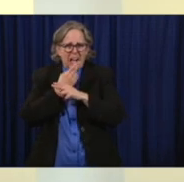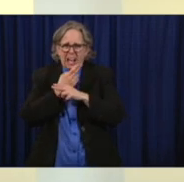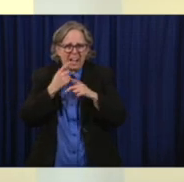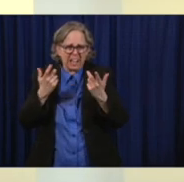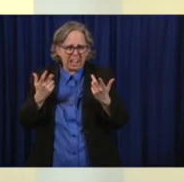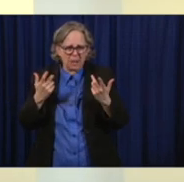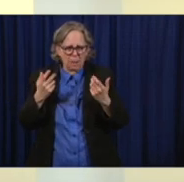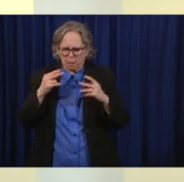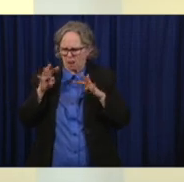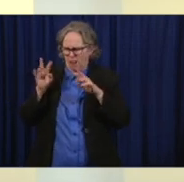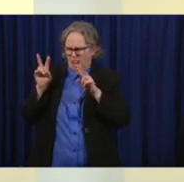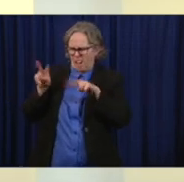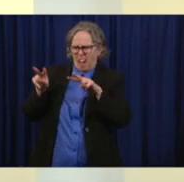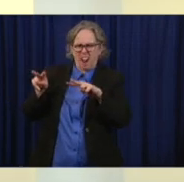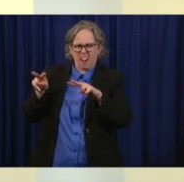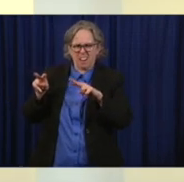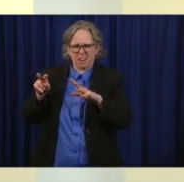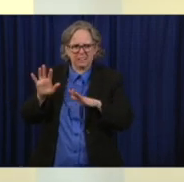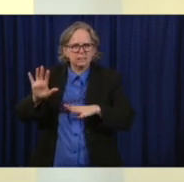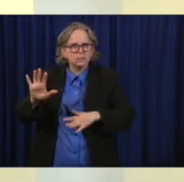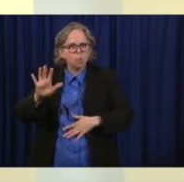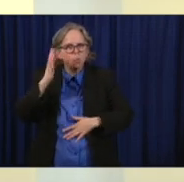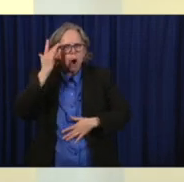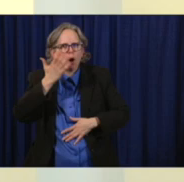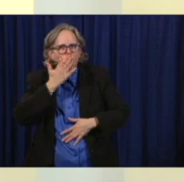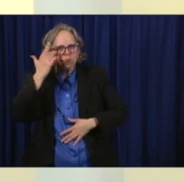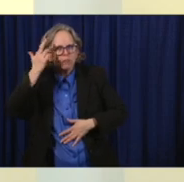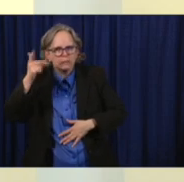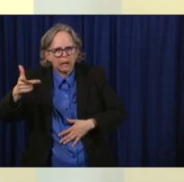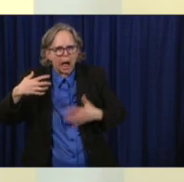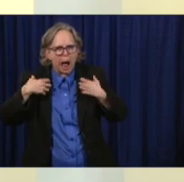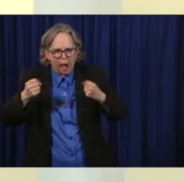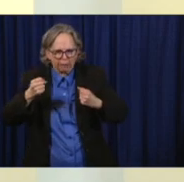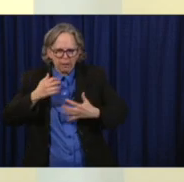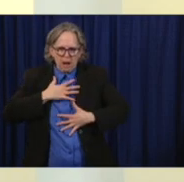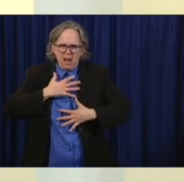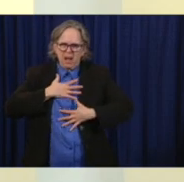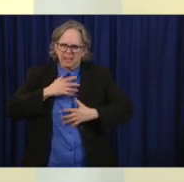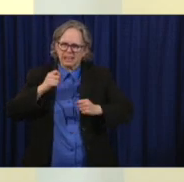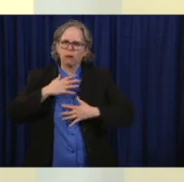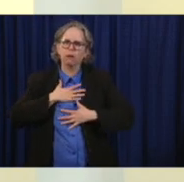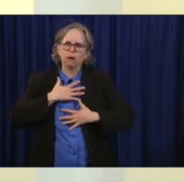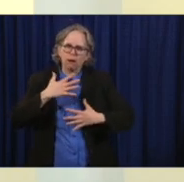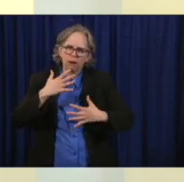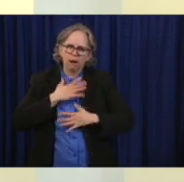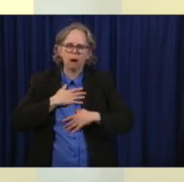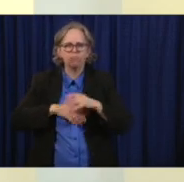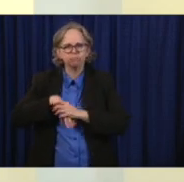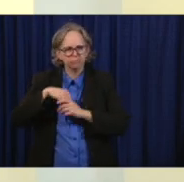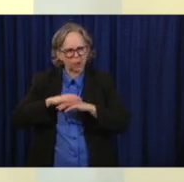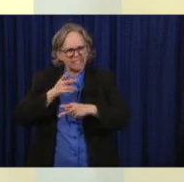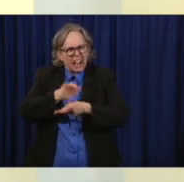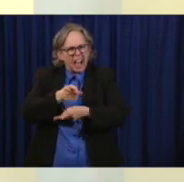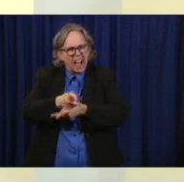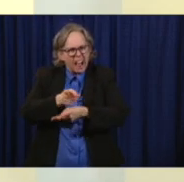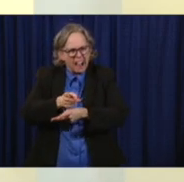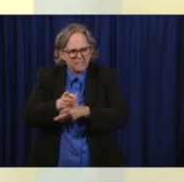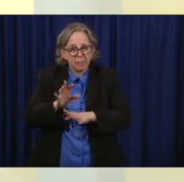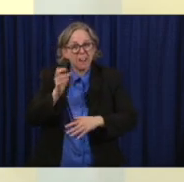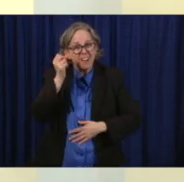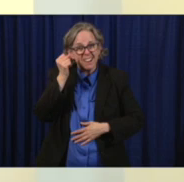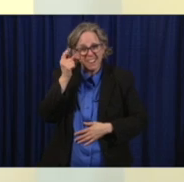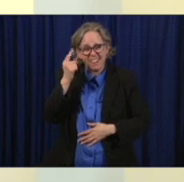good reason, but they'll want to be cautious and be even more careful about protecting other people. But what this largely does is